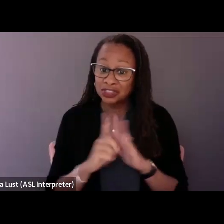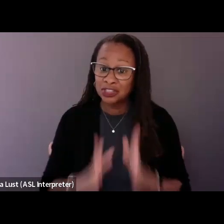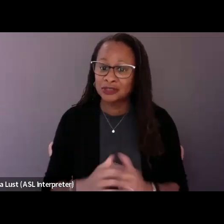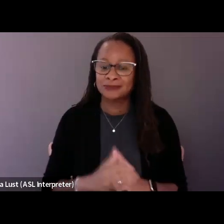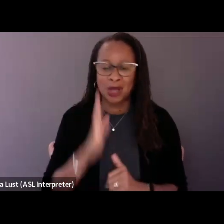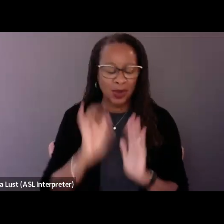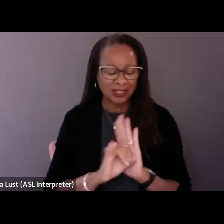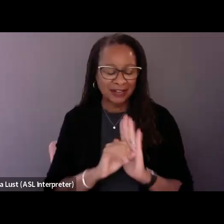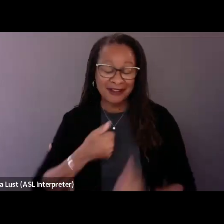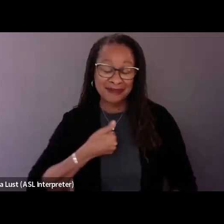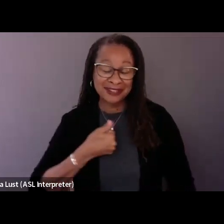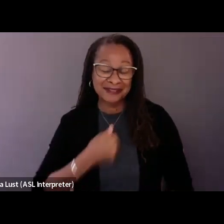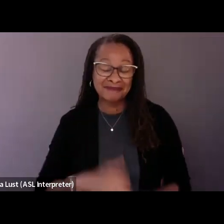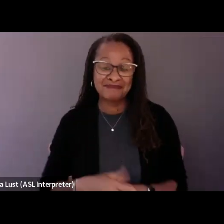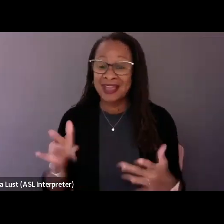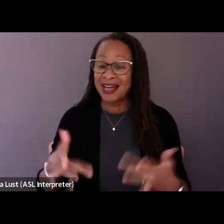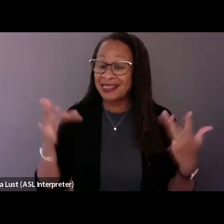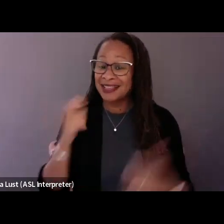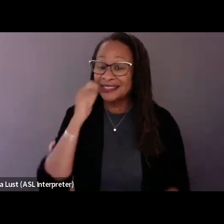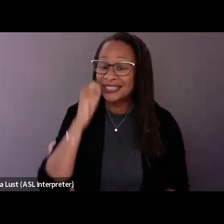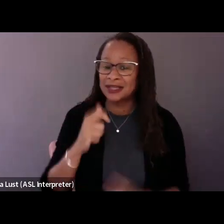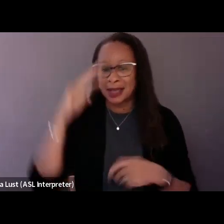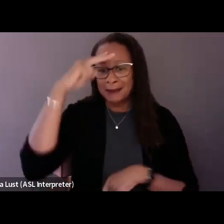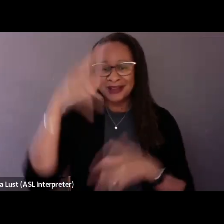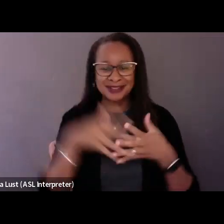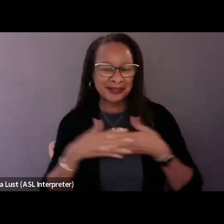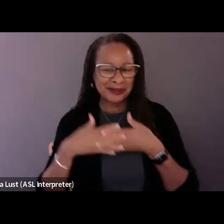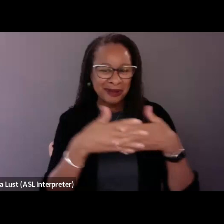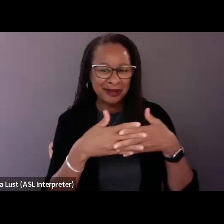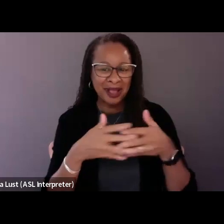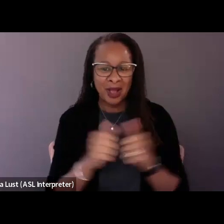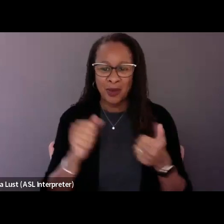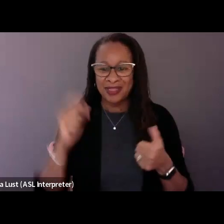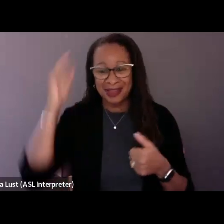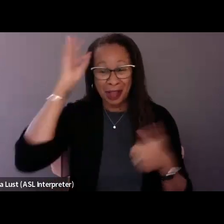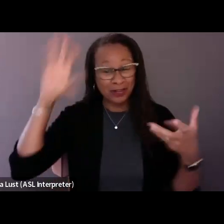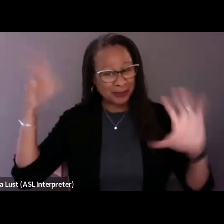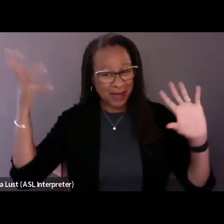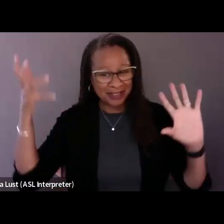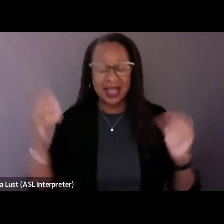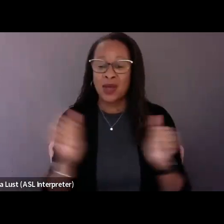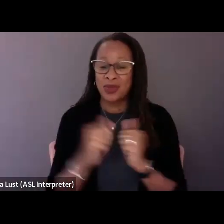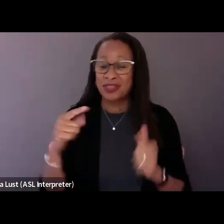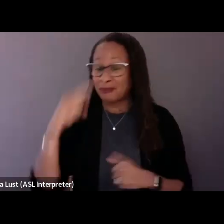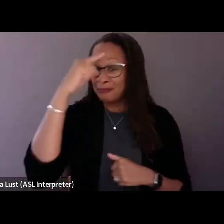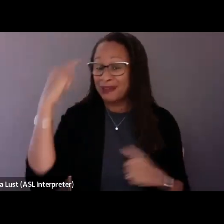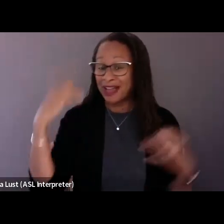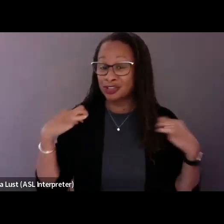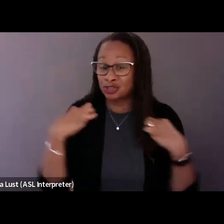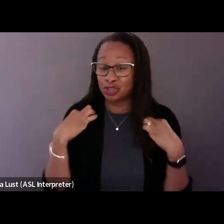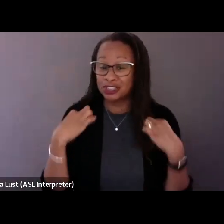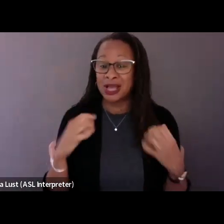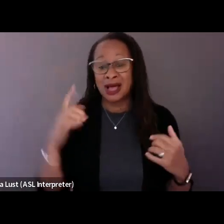identify myself. I am a light-skinned Mexican-American with messy hair, wearing a black shirt, a